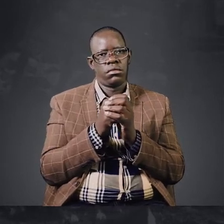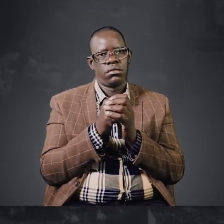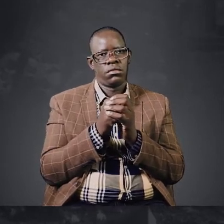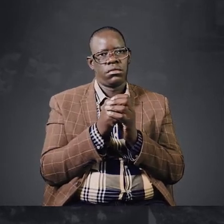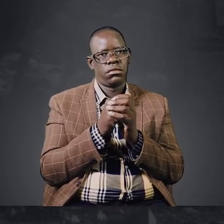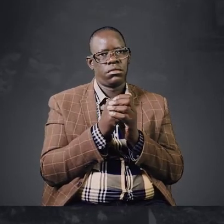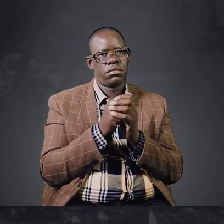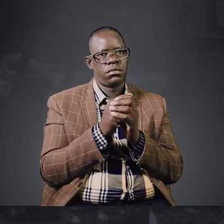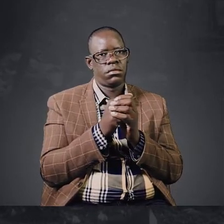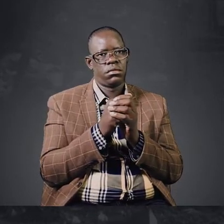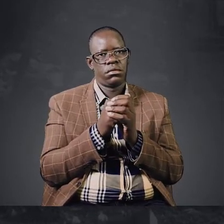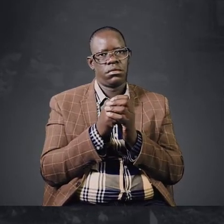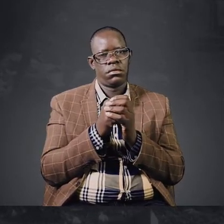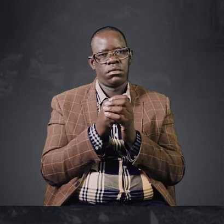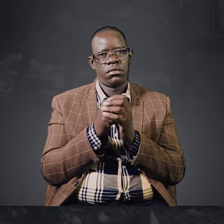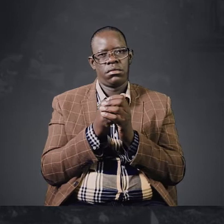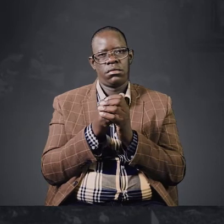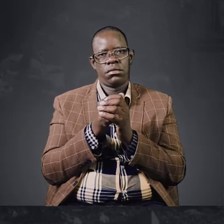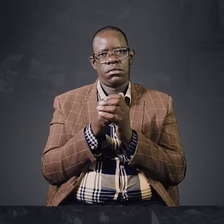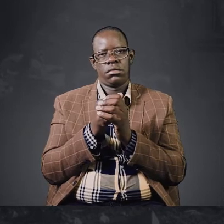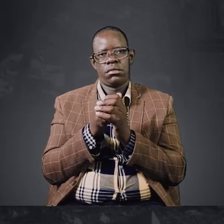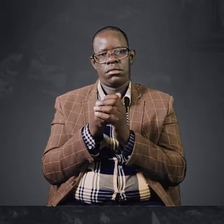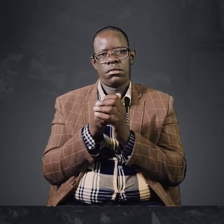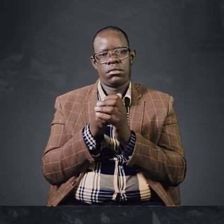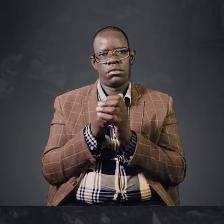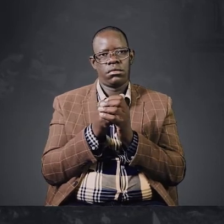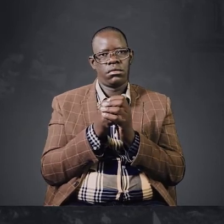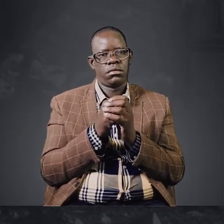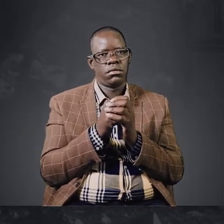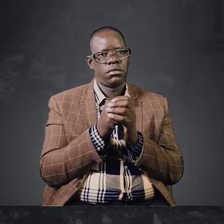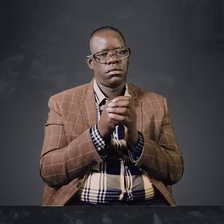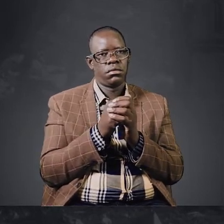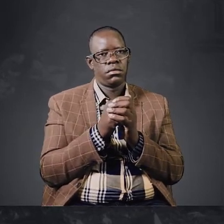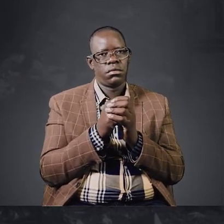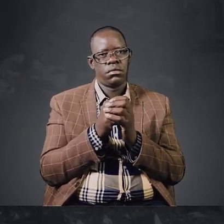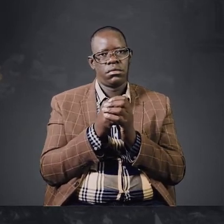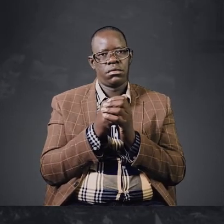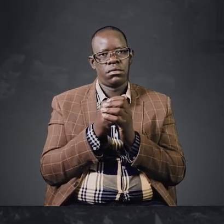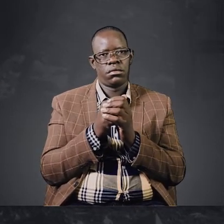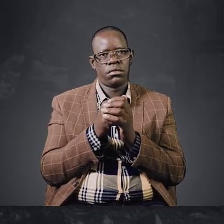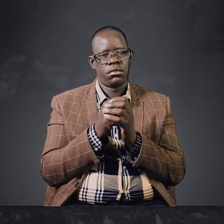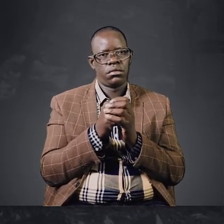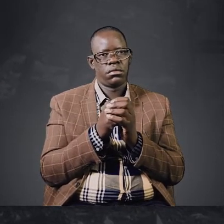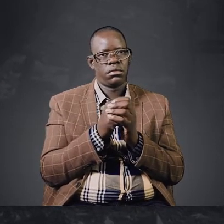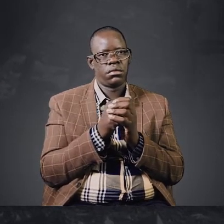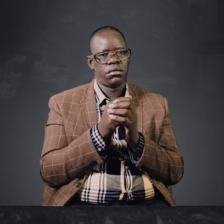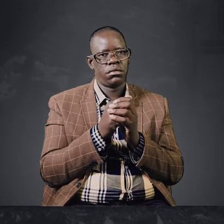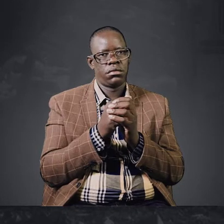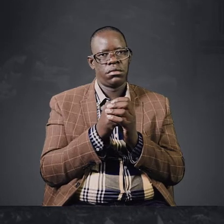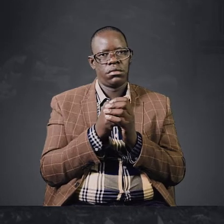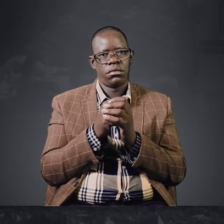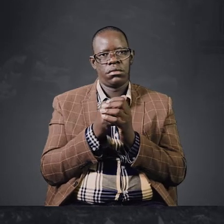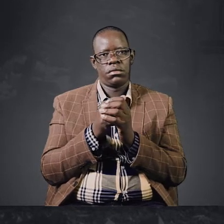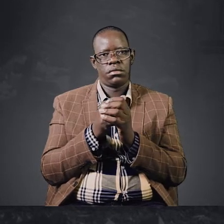development. Sewage can be treated biologically and then used as fertilizer. After an oil spill, people